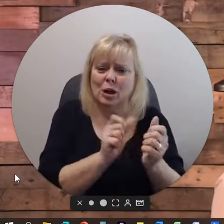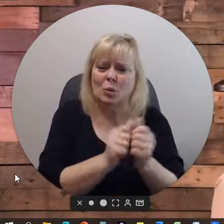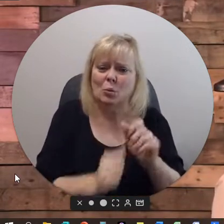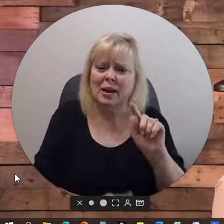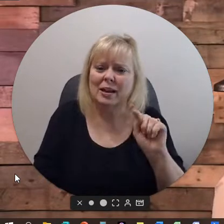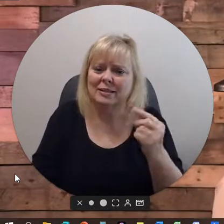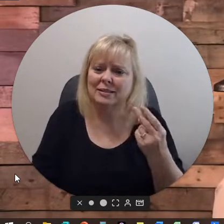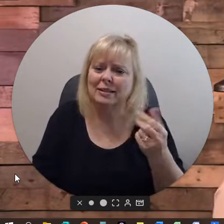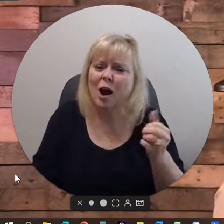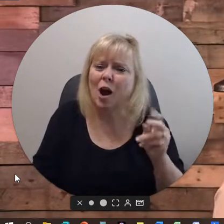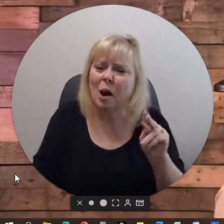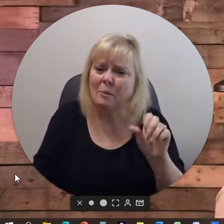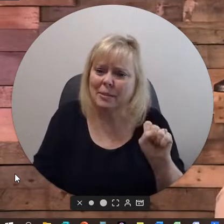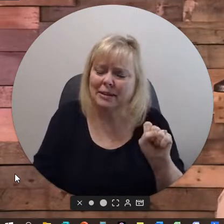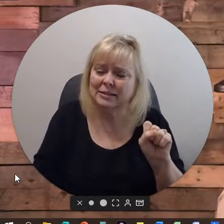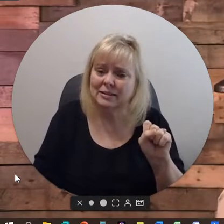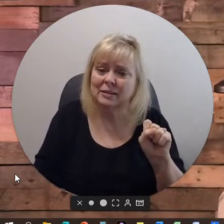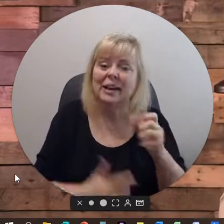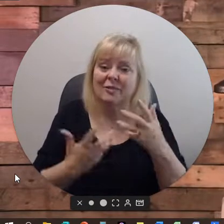post-resurrection.